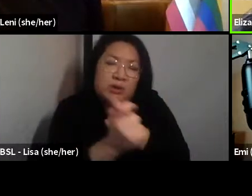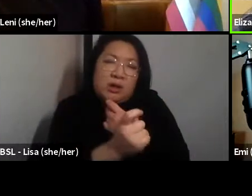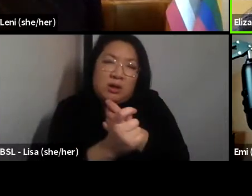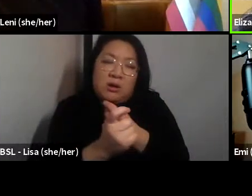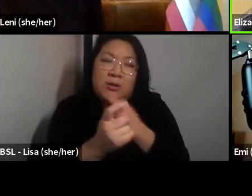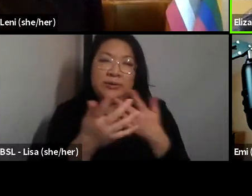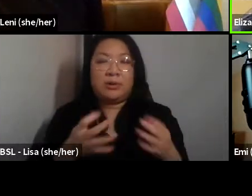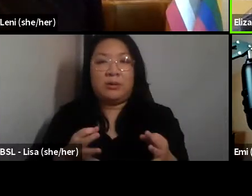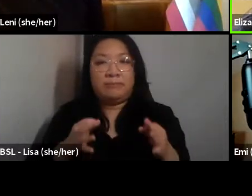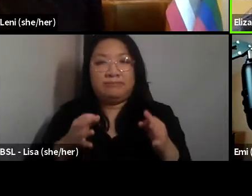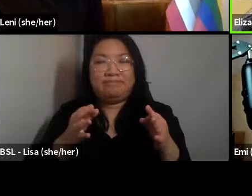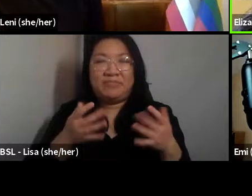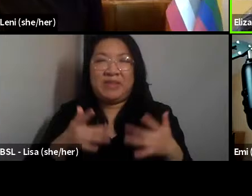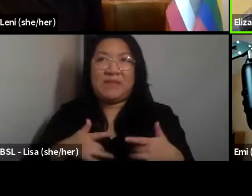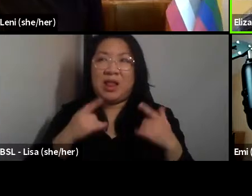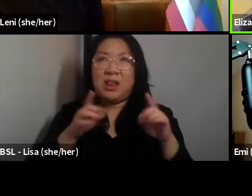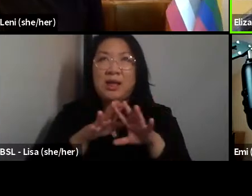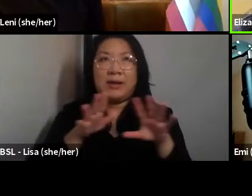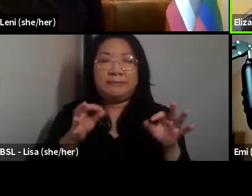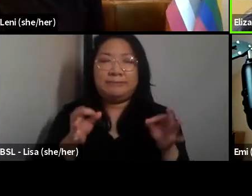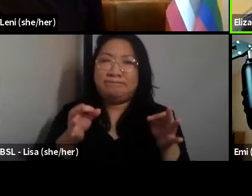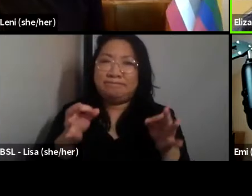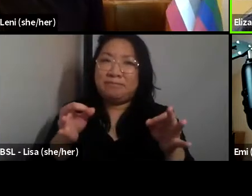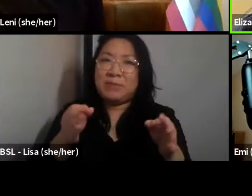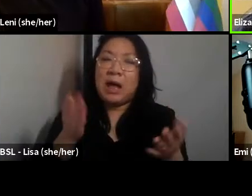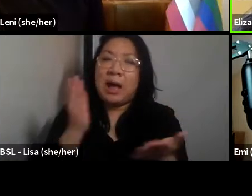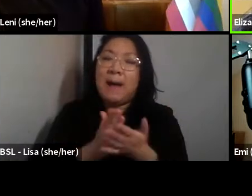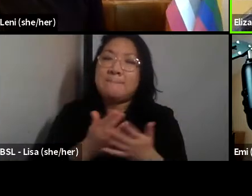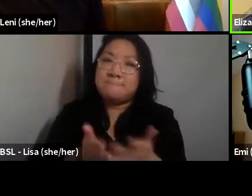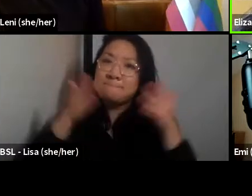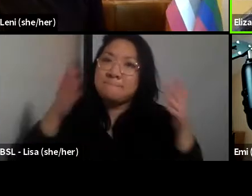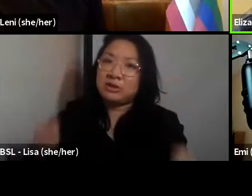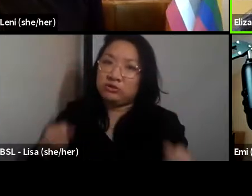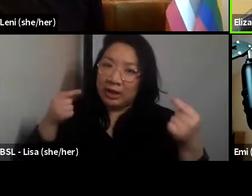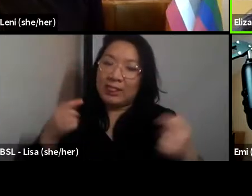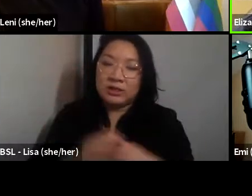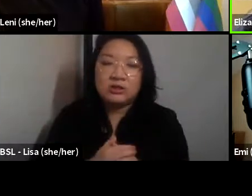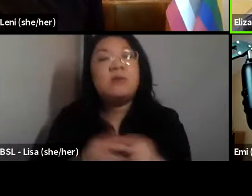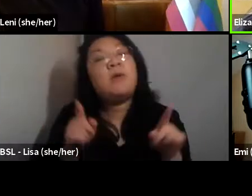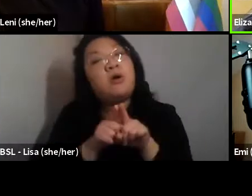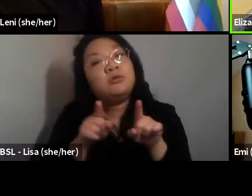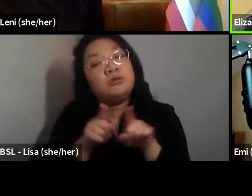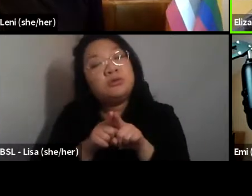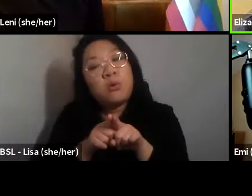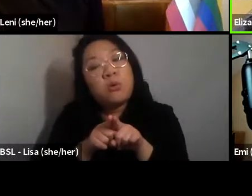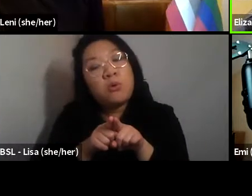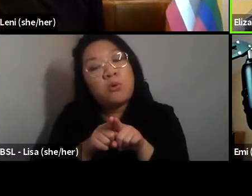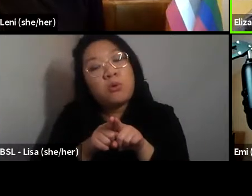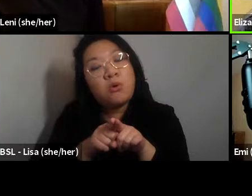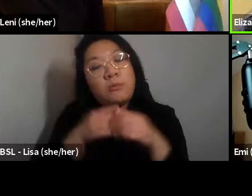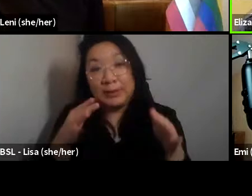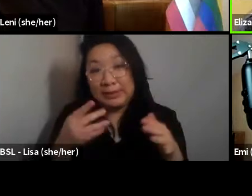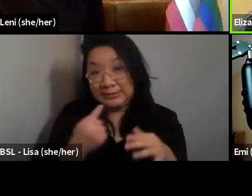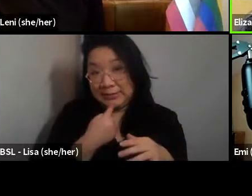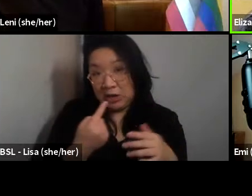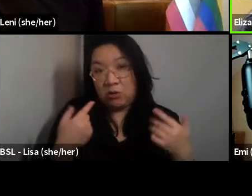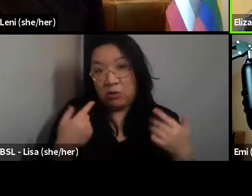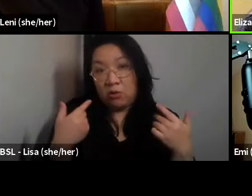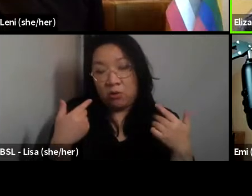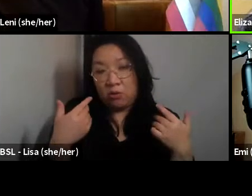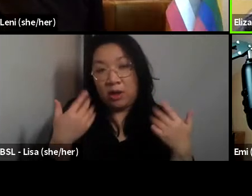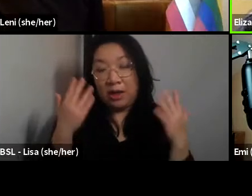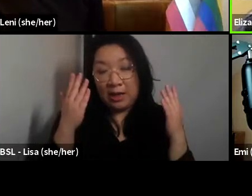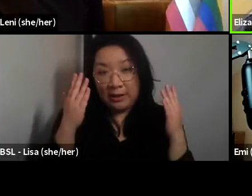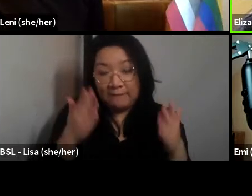definitely, that's a very big one. And also, as has been said,